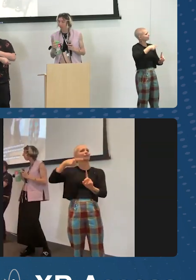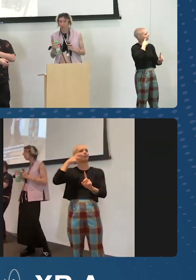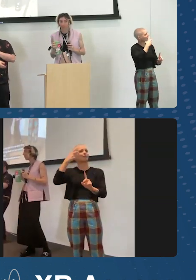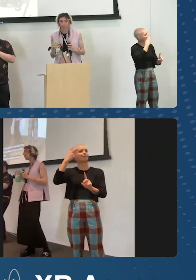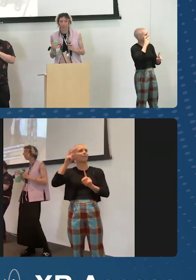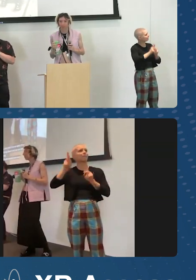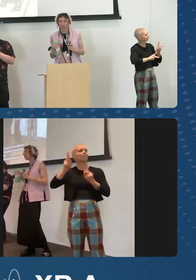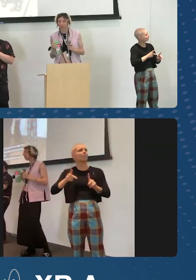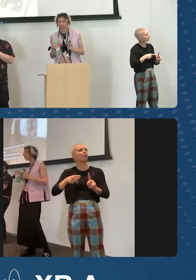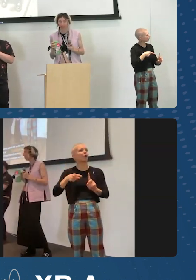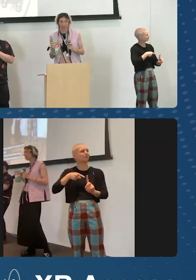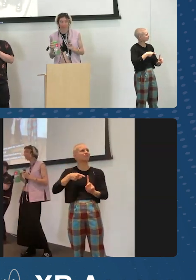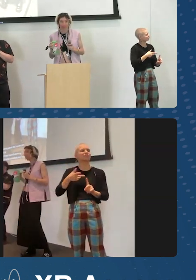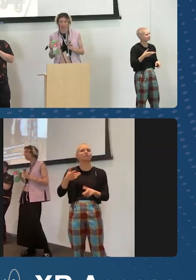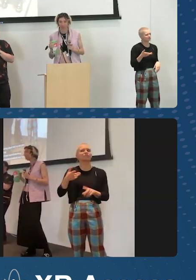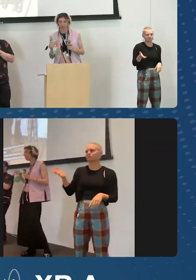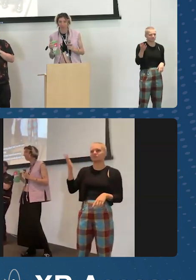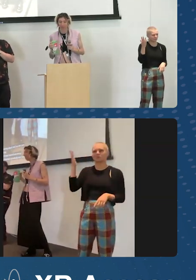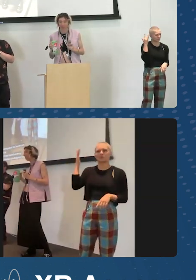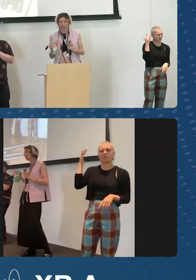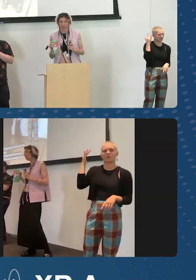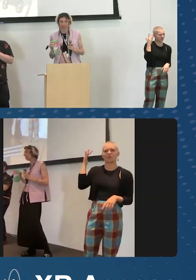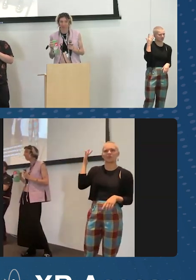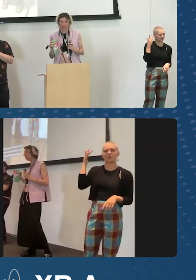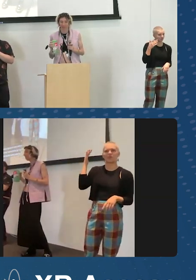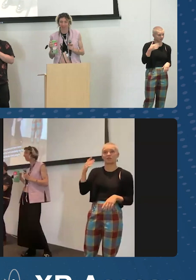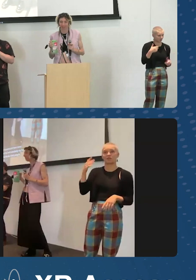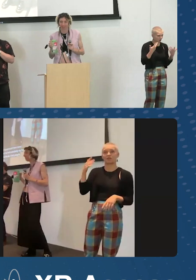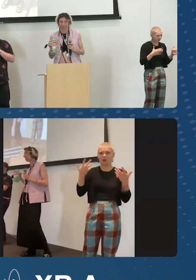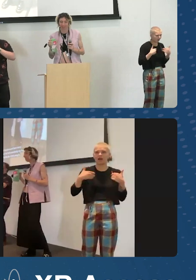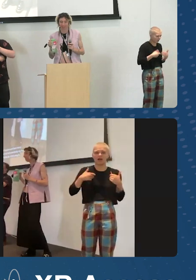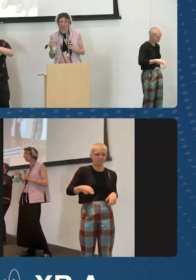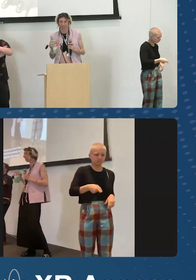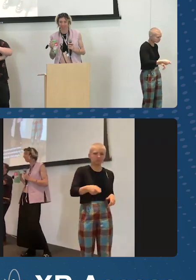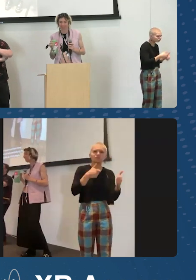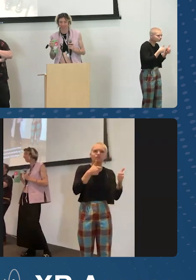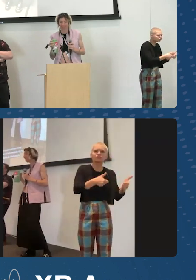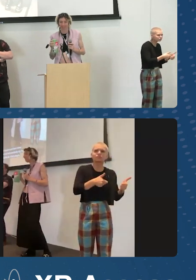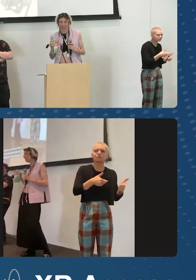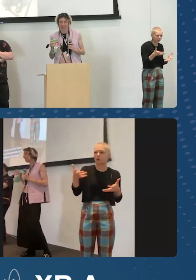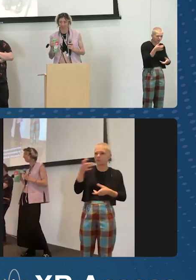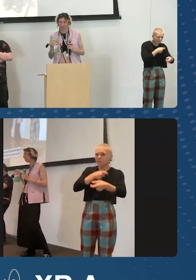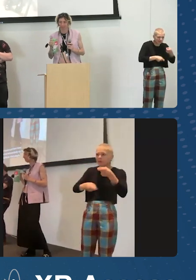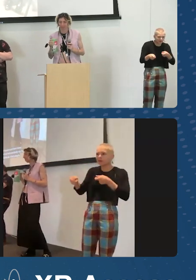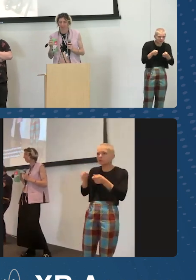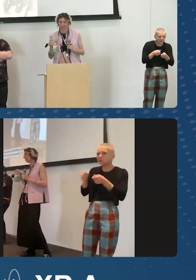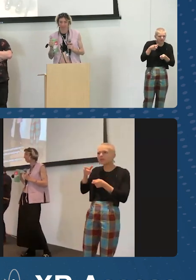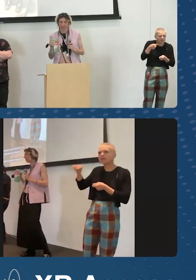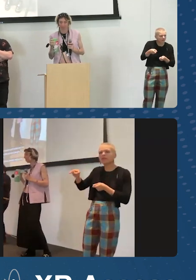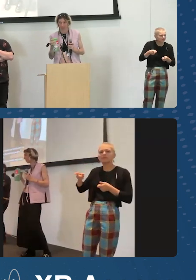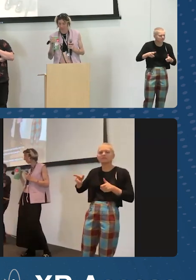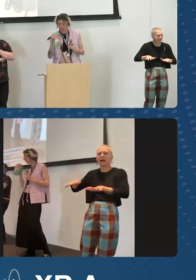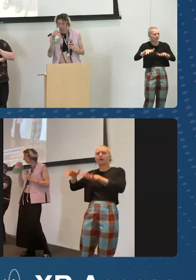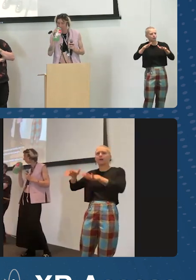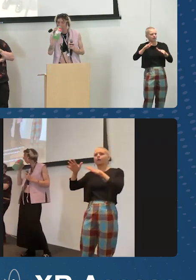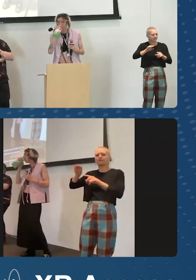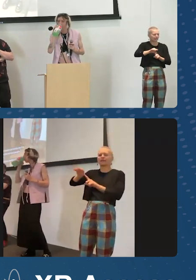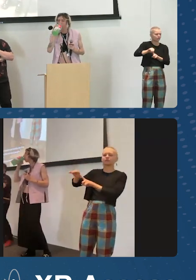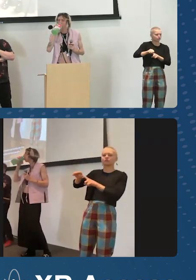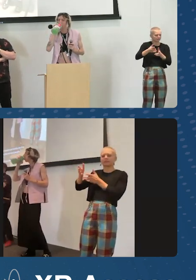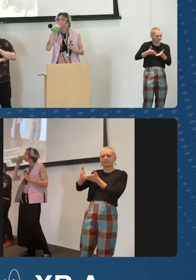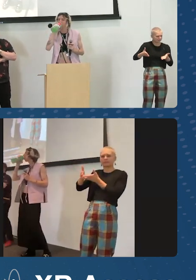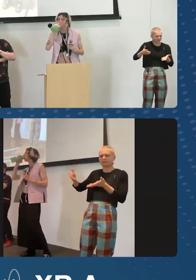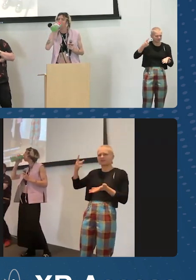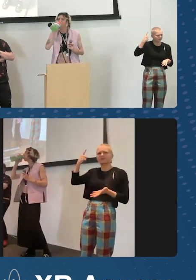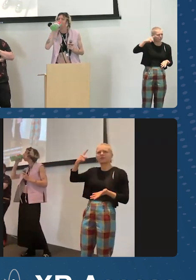the cane with some weird haptic vibratory flashlight looking thing, right? It's like the cane has been around for millions of years,